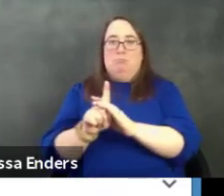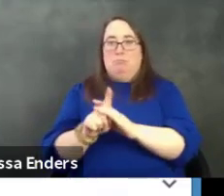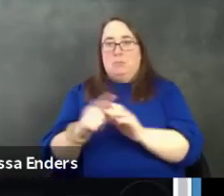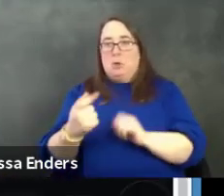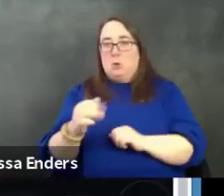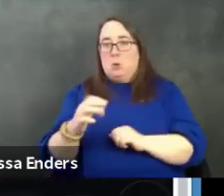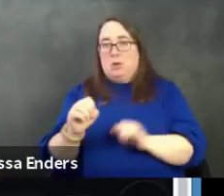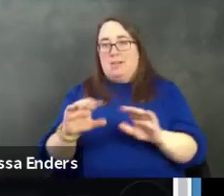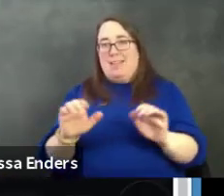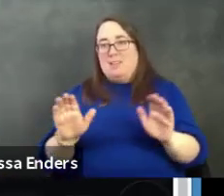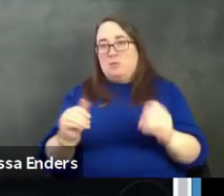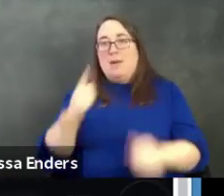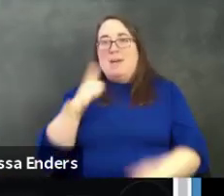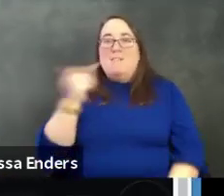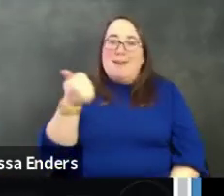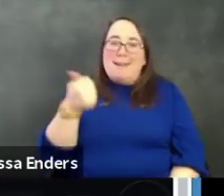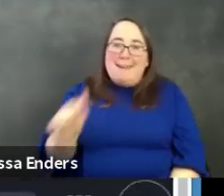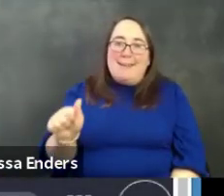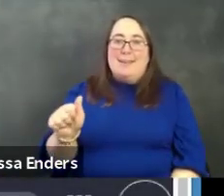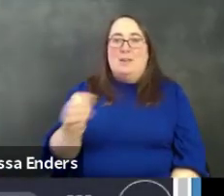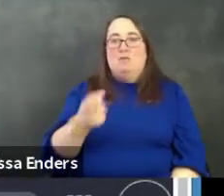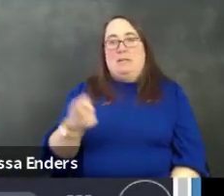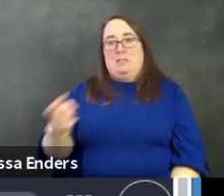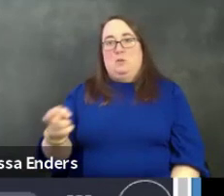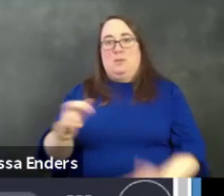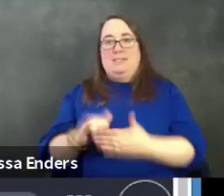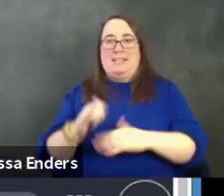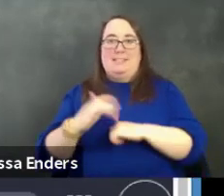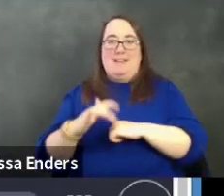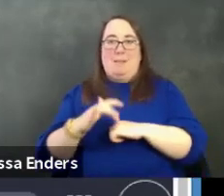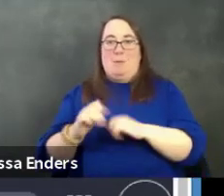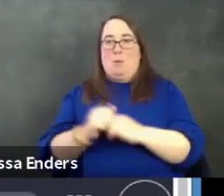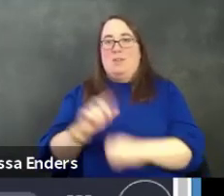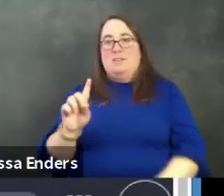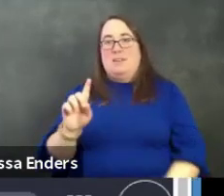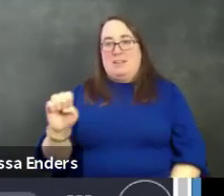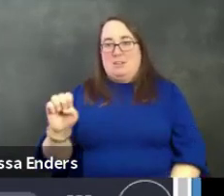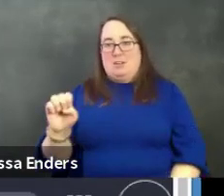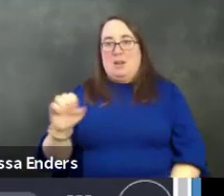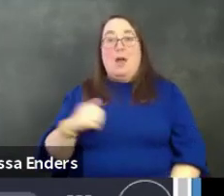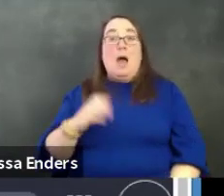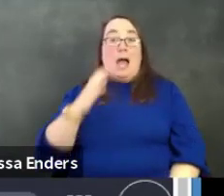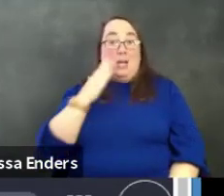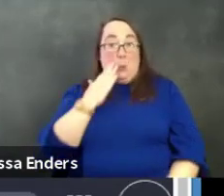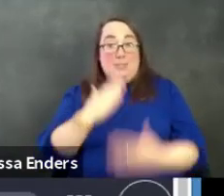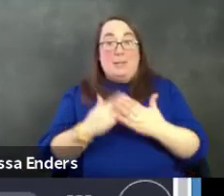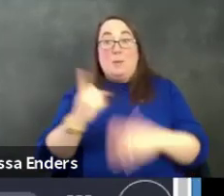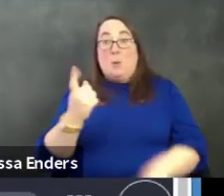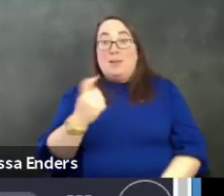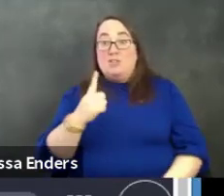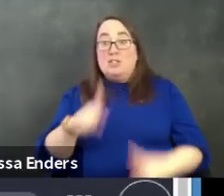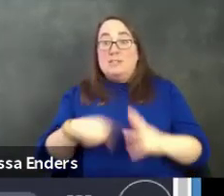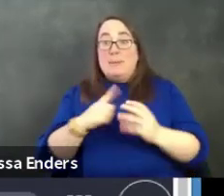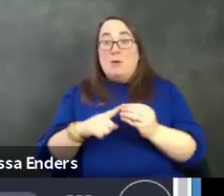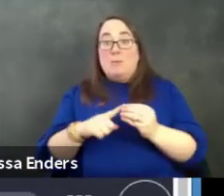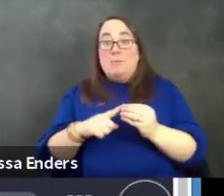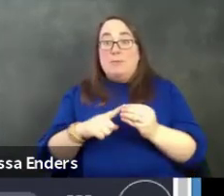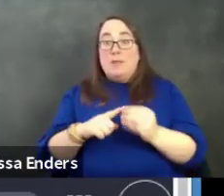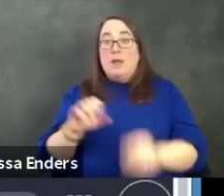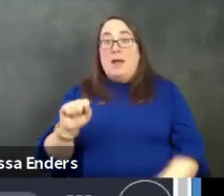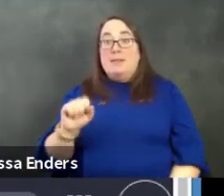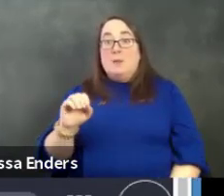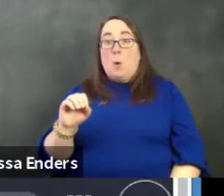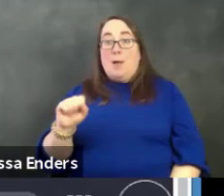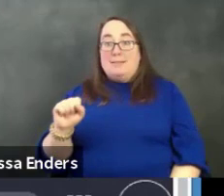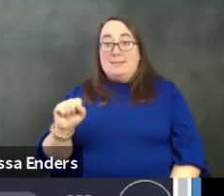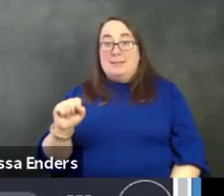for any resource that's available in Discovery Education. So I know there was a question about the SOS. You can push